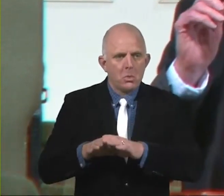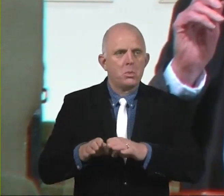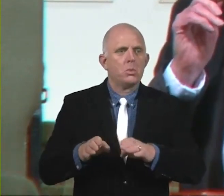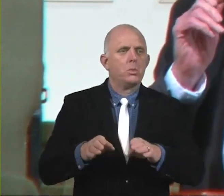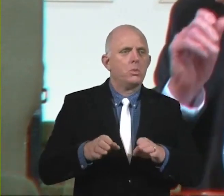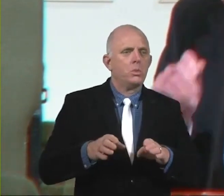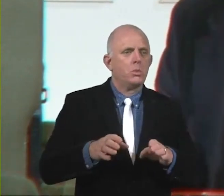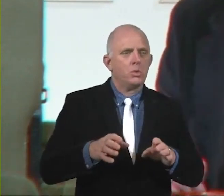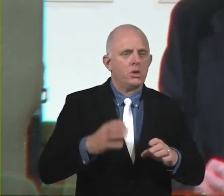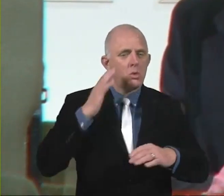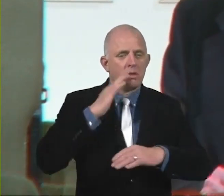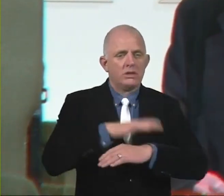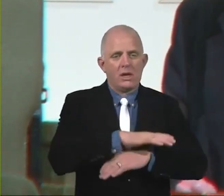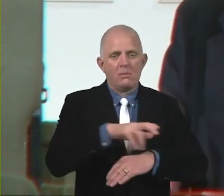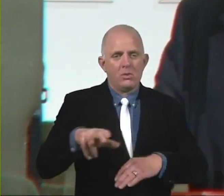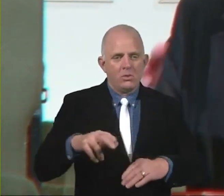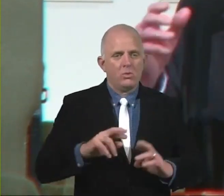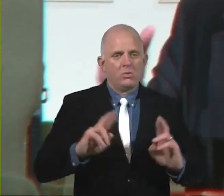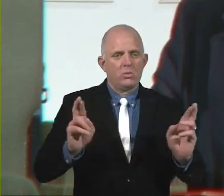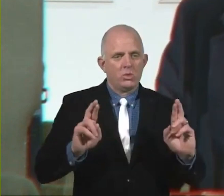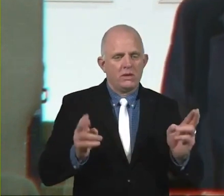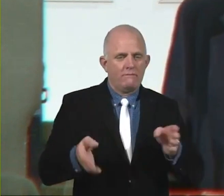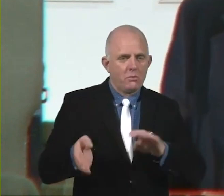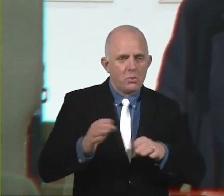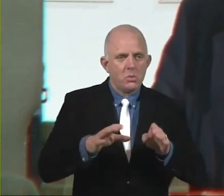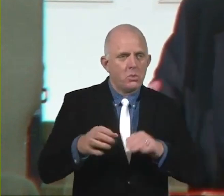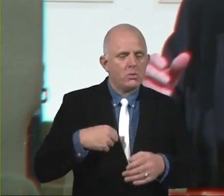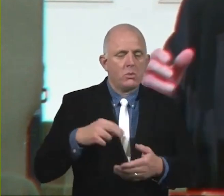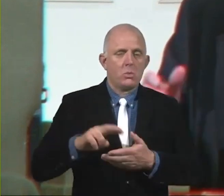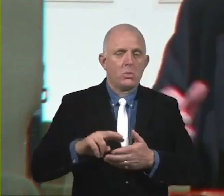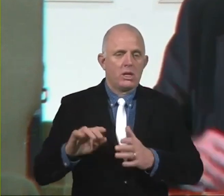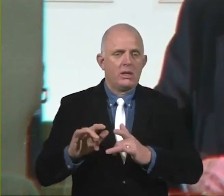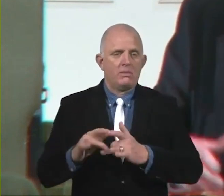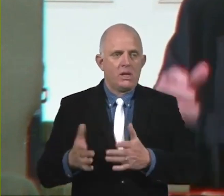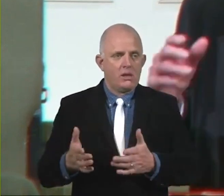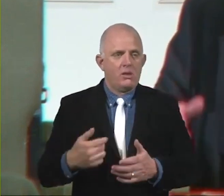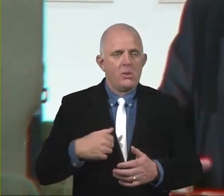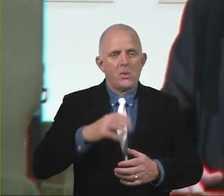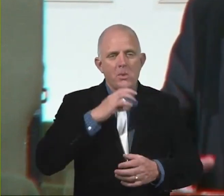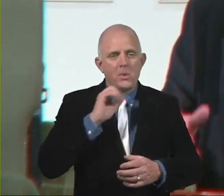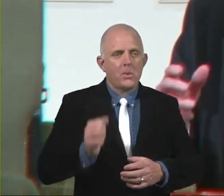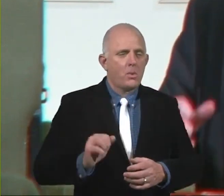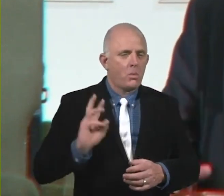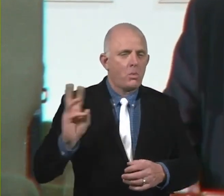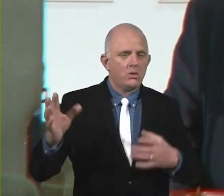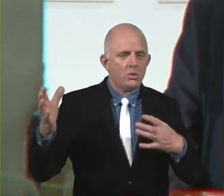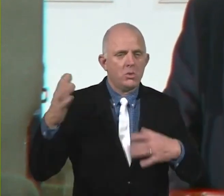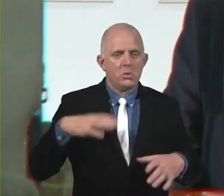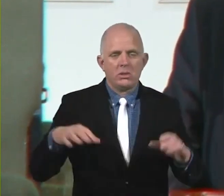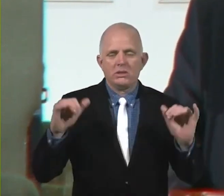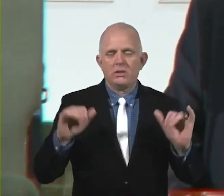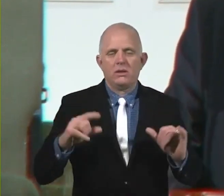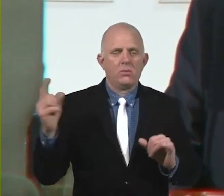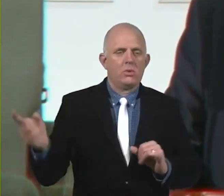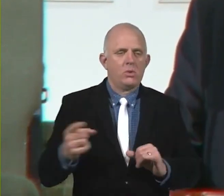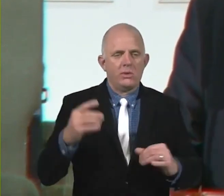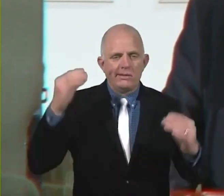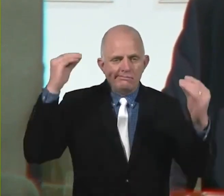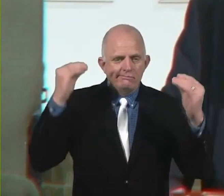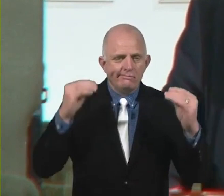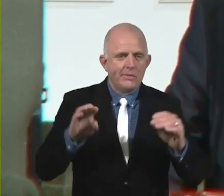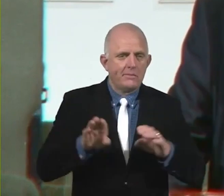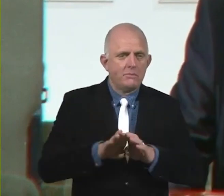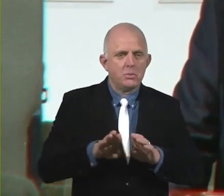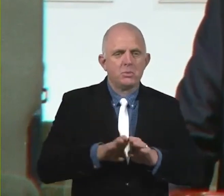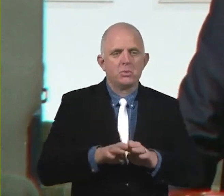clothes there, and I was reading my Bible and had on some old Western clothes like I always wear, and boots and a hat, and two